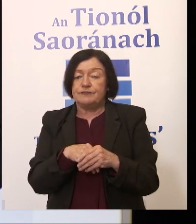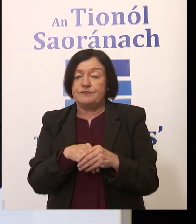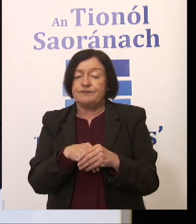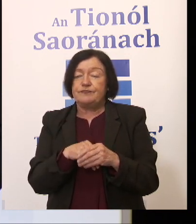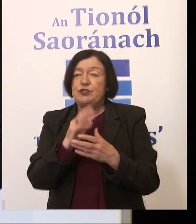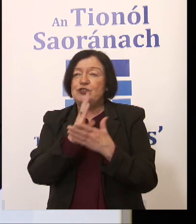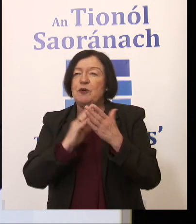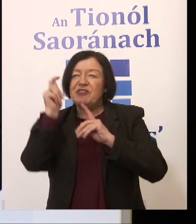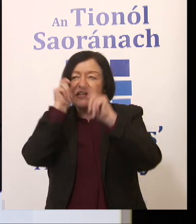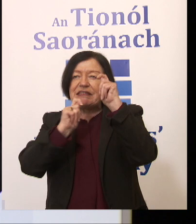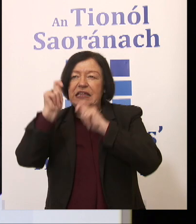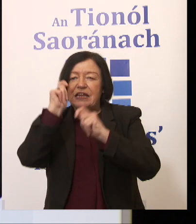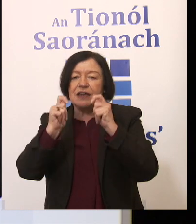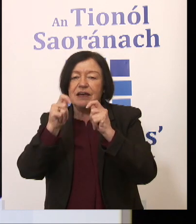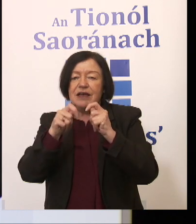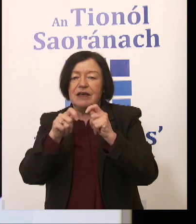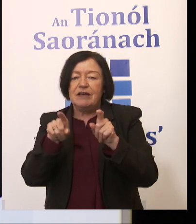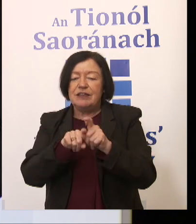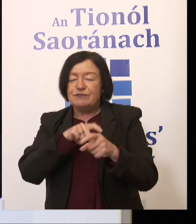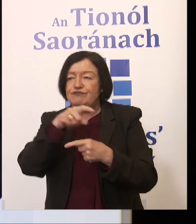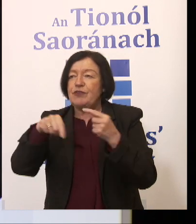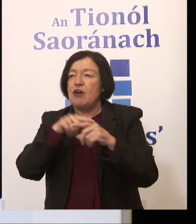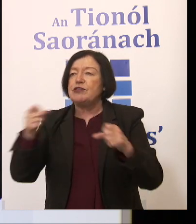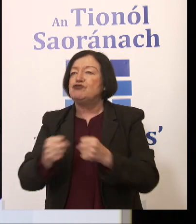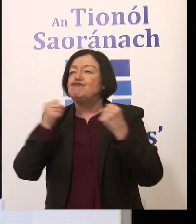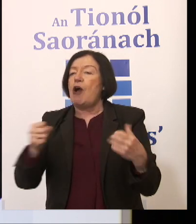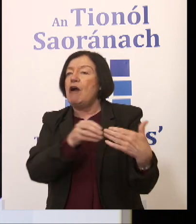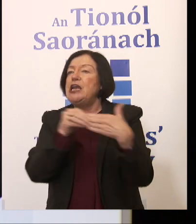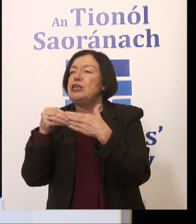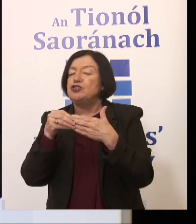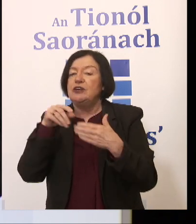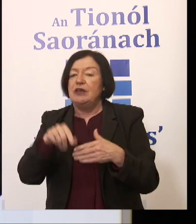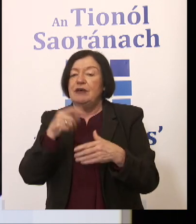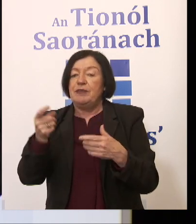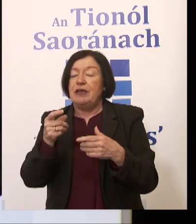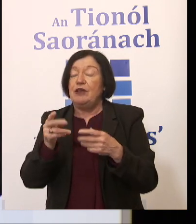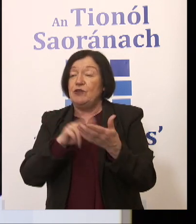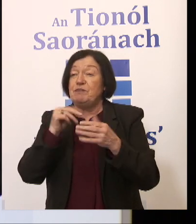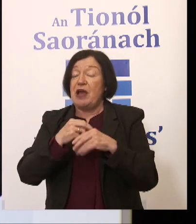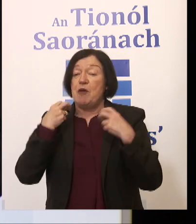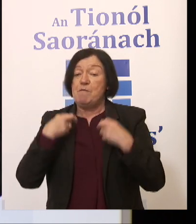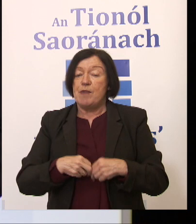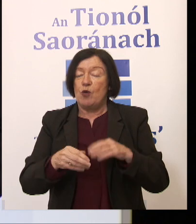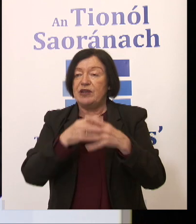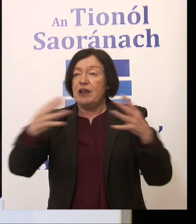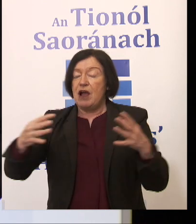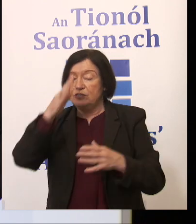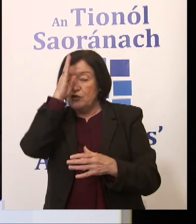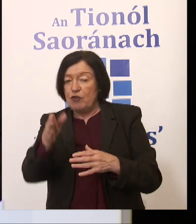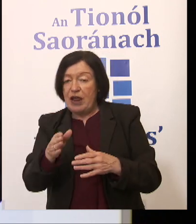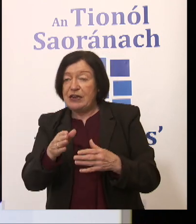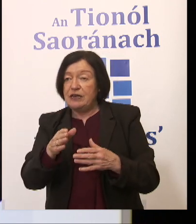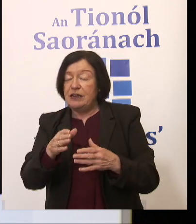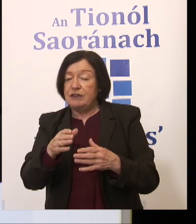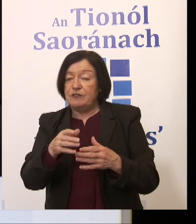some of that thinking has really been around the concept of strong leadership that can be exercised by a mayor with a large direct democratic